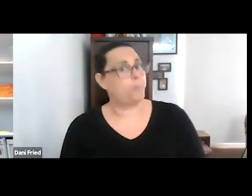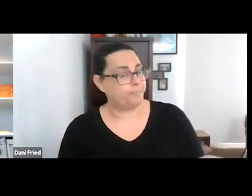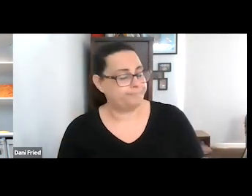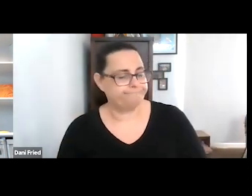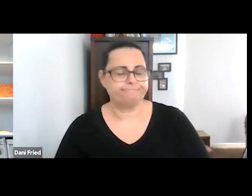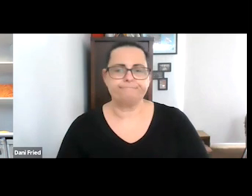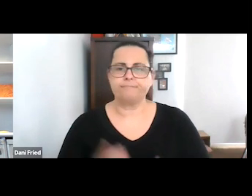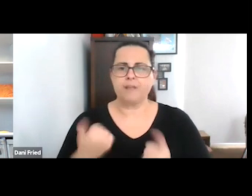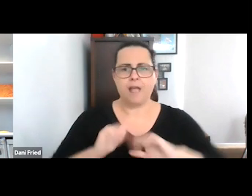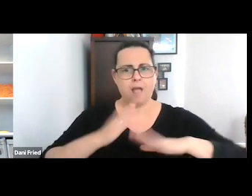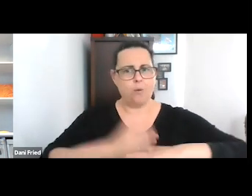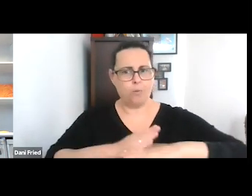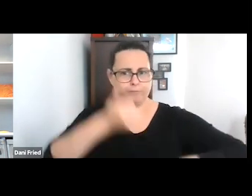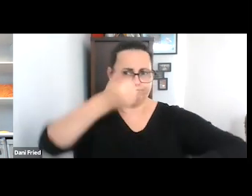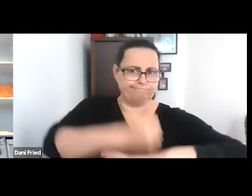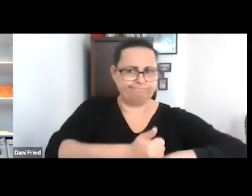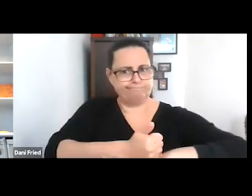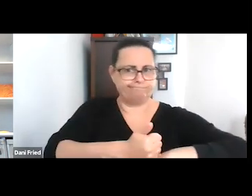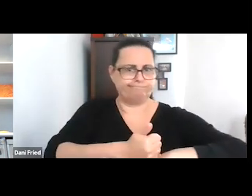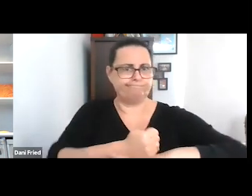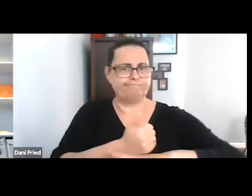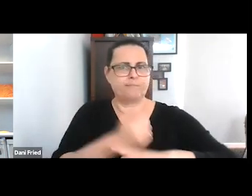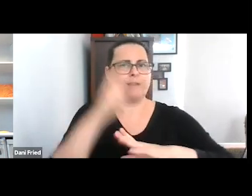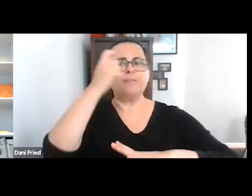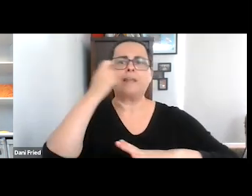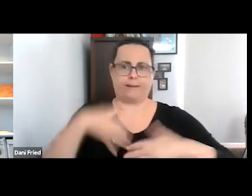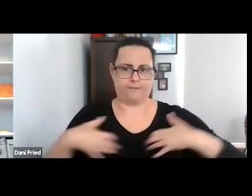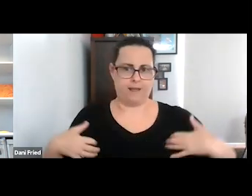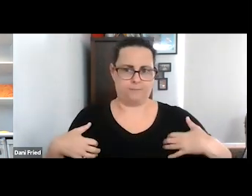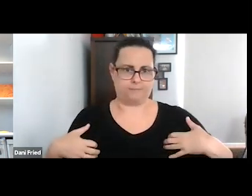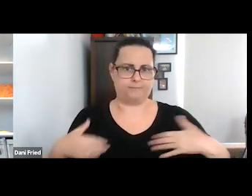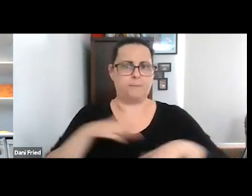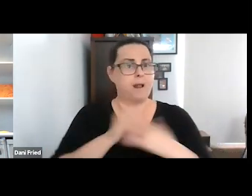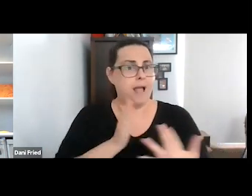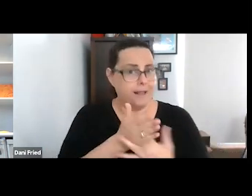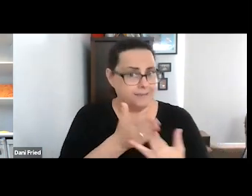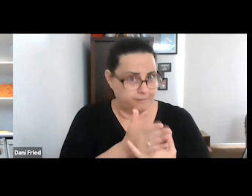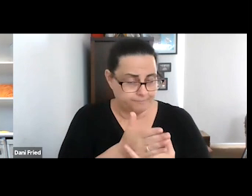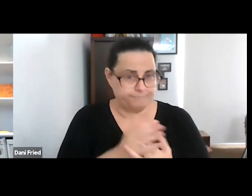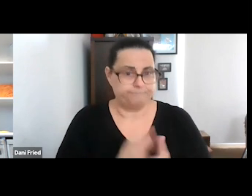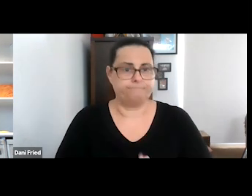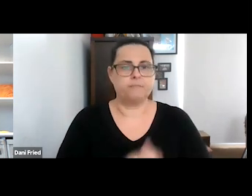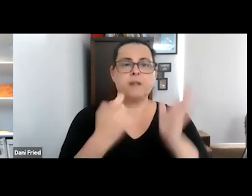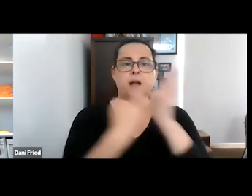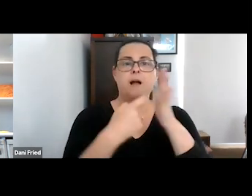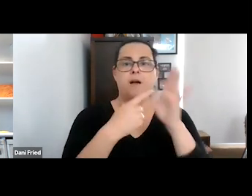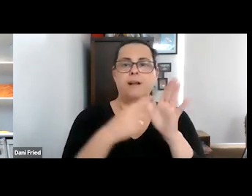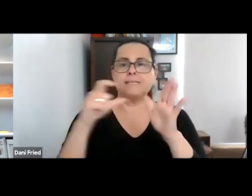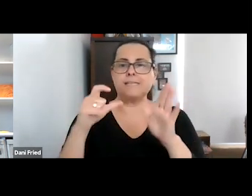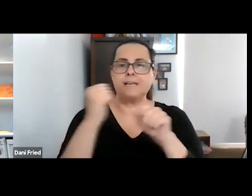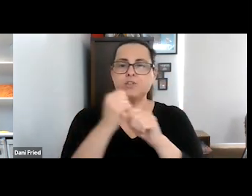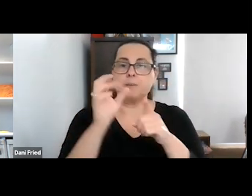So our work has been guided by theoretical frameworks of access and the RACGP